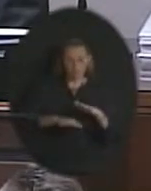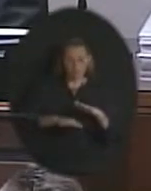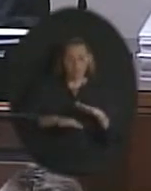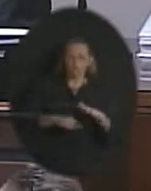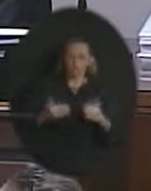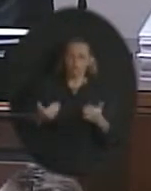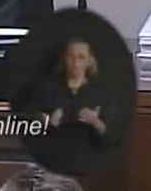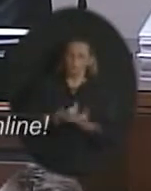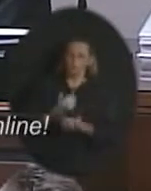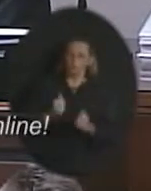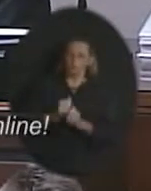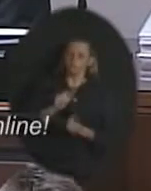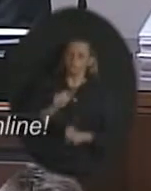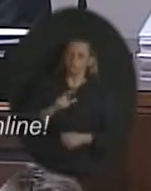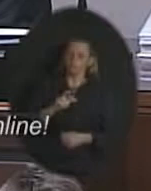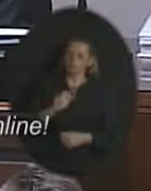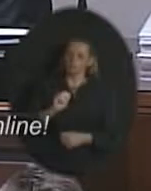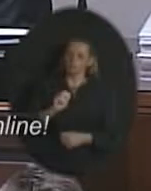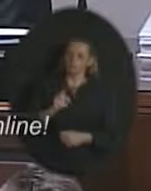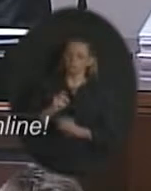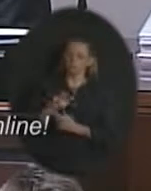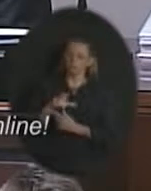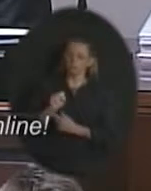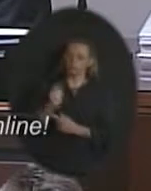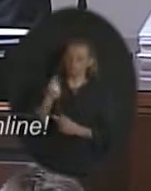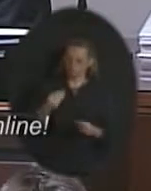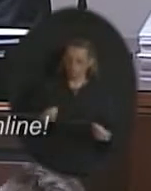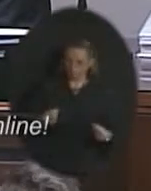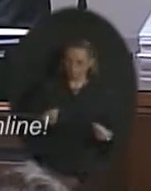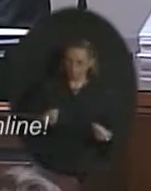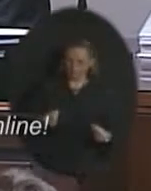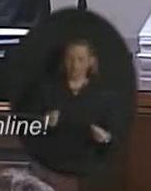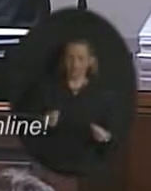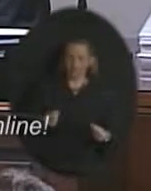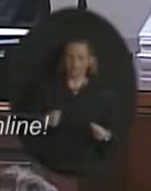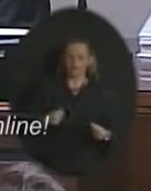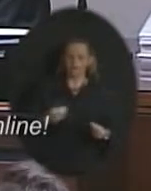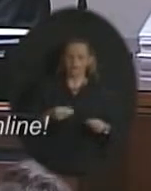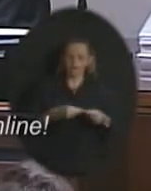renewal with Travelers on the property program, increasing the loss limit to